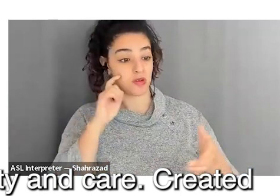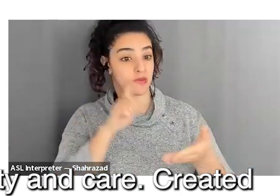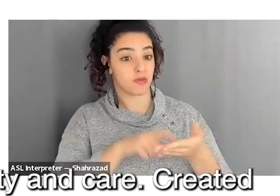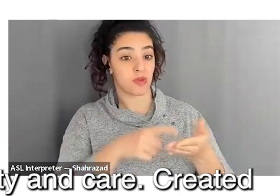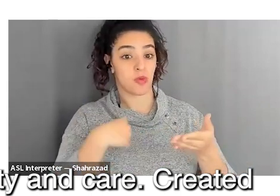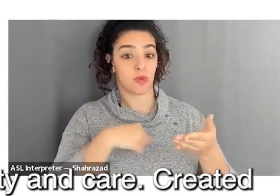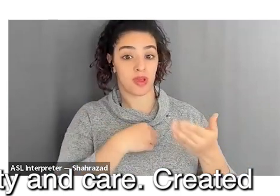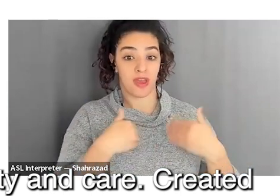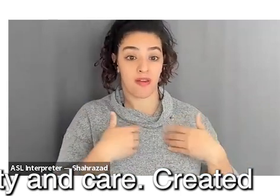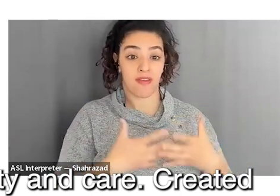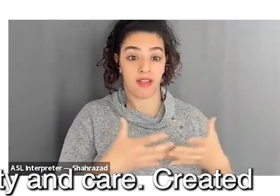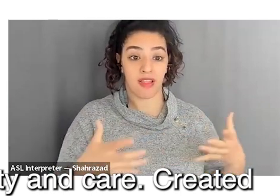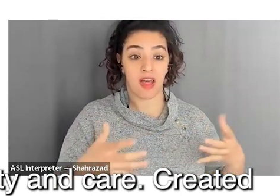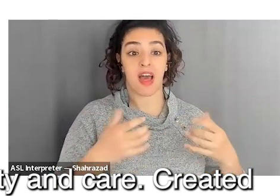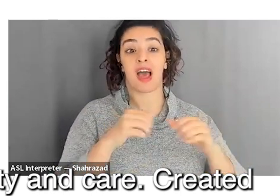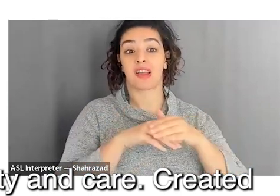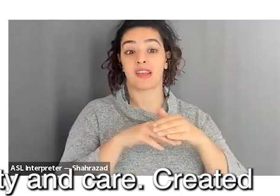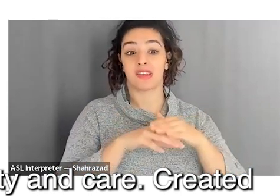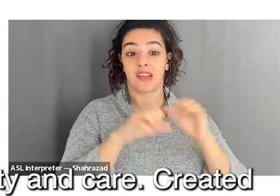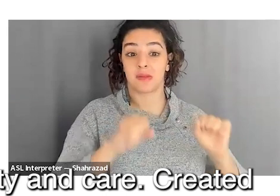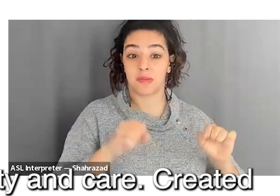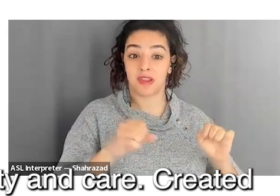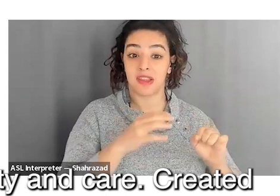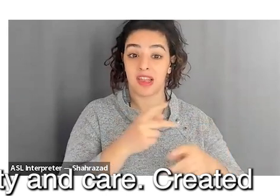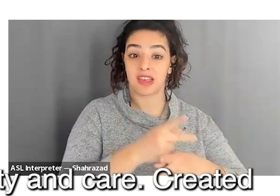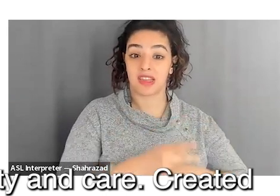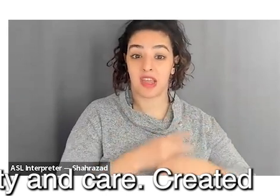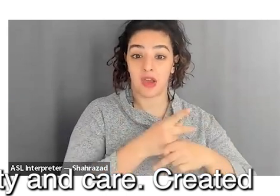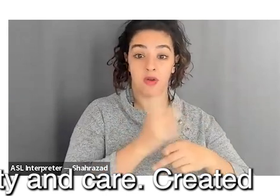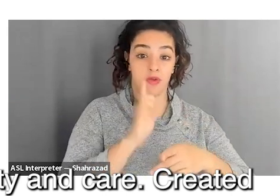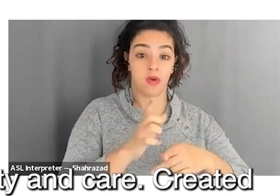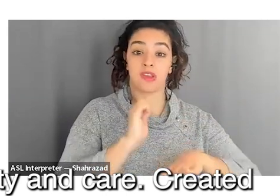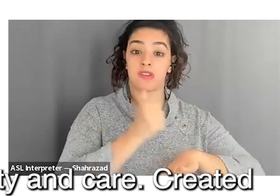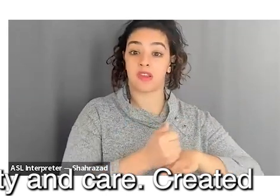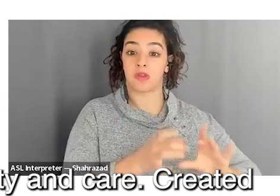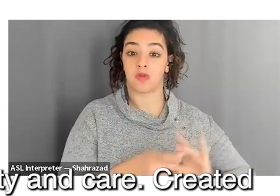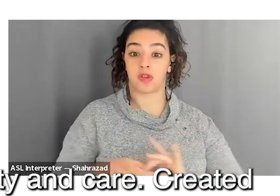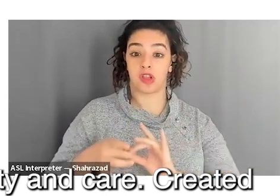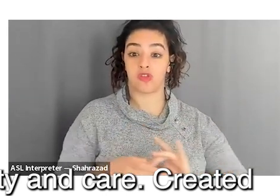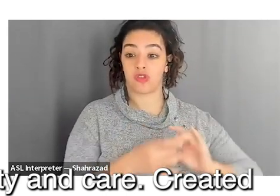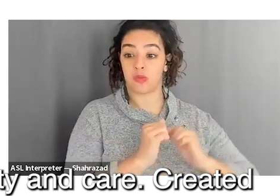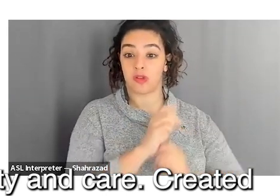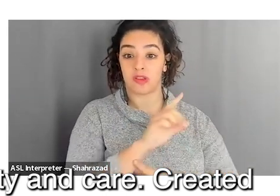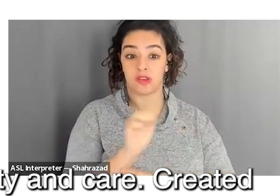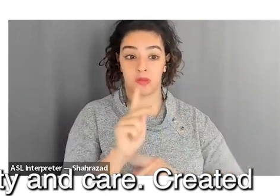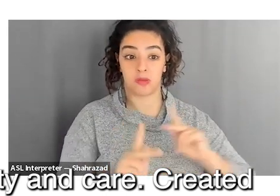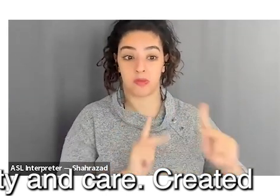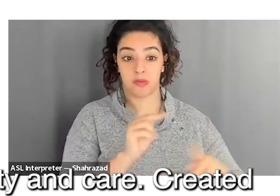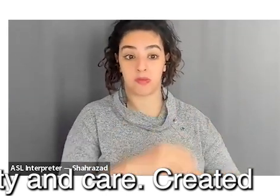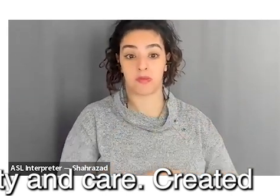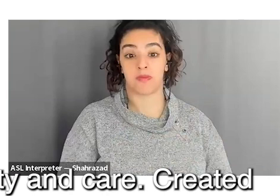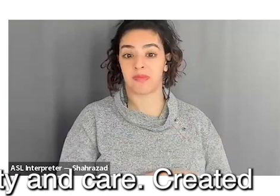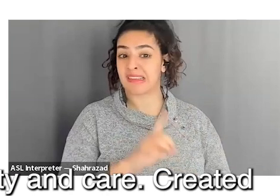care creating relationships for disabled people. And disabled people are not welcome, and they don't